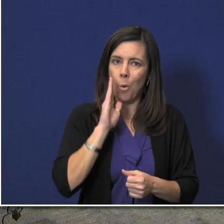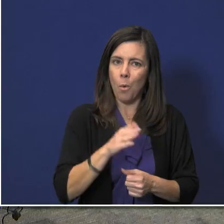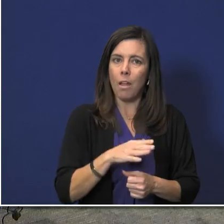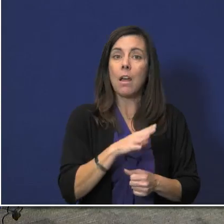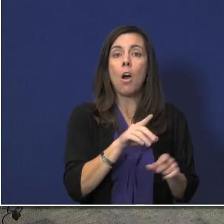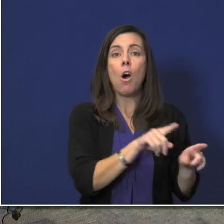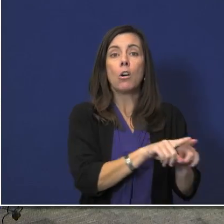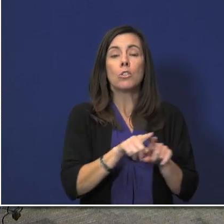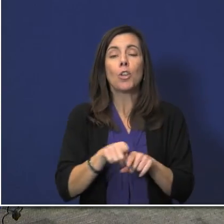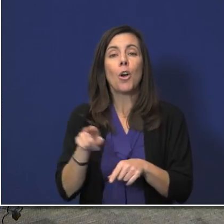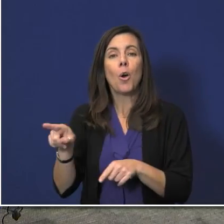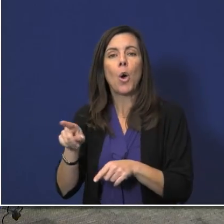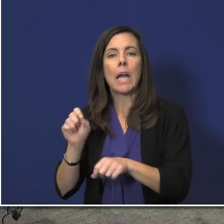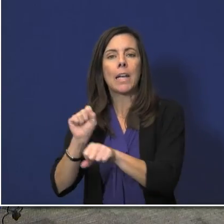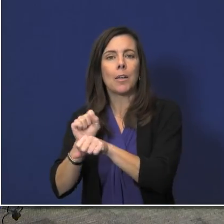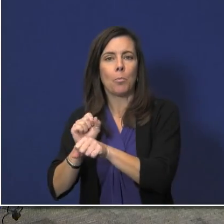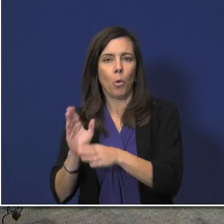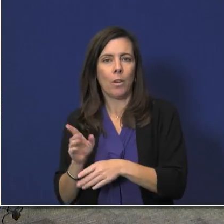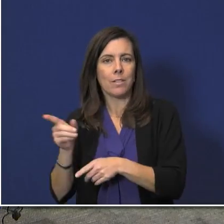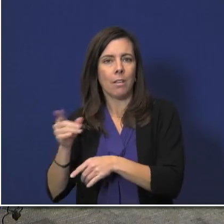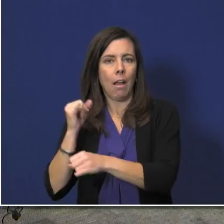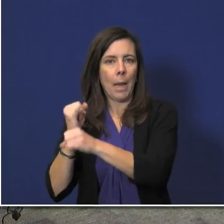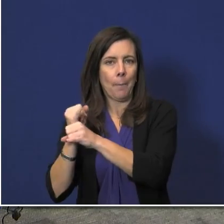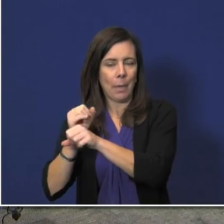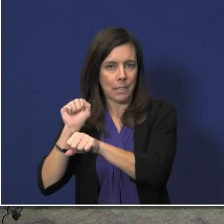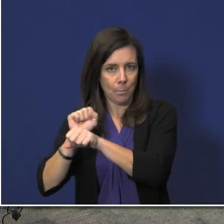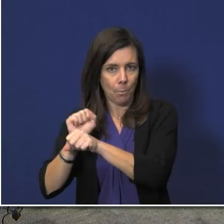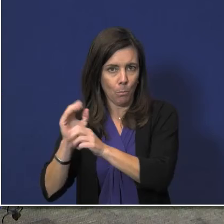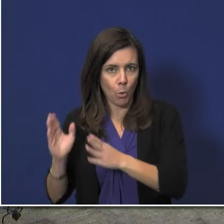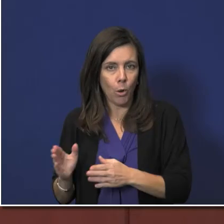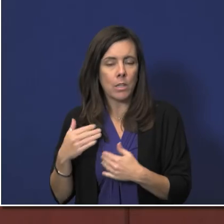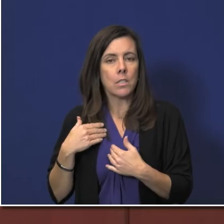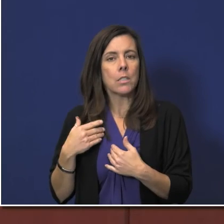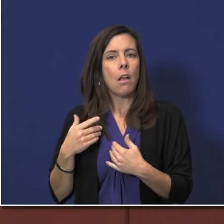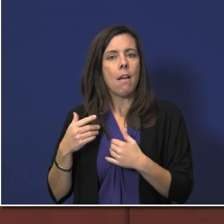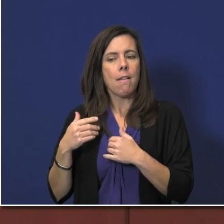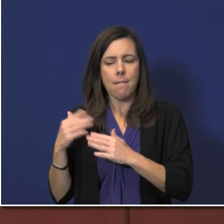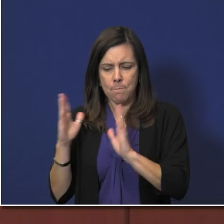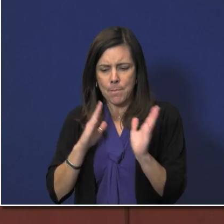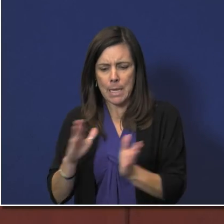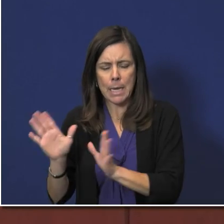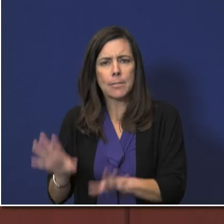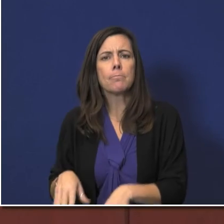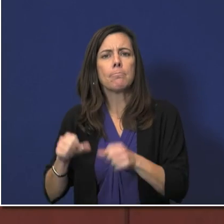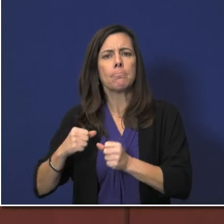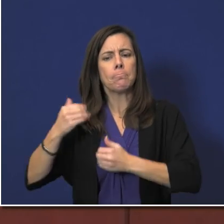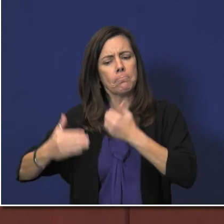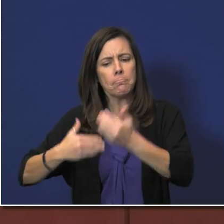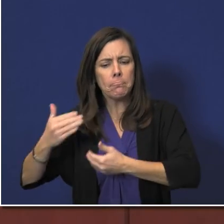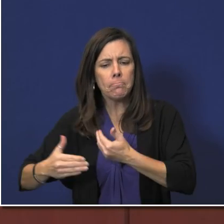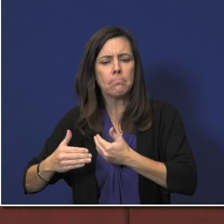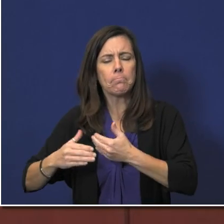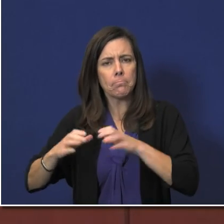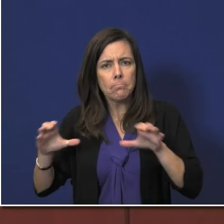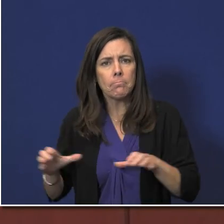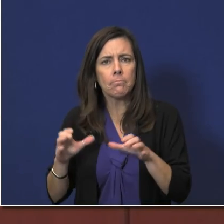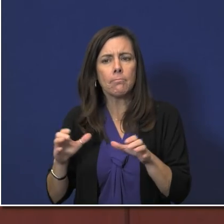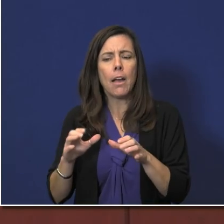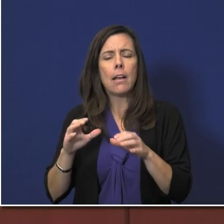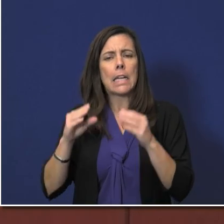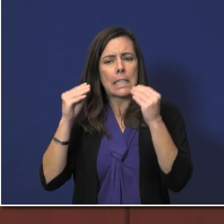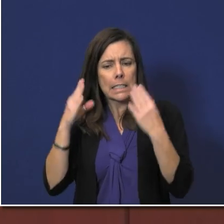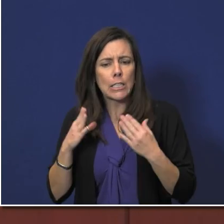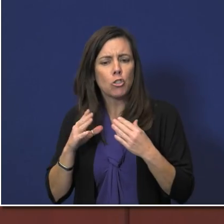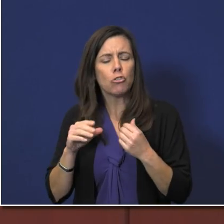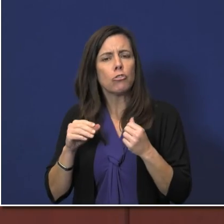campus who executed the plan to perfection, and so appreciative of teachers, instructional aides,